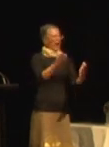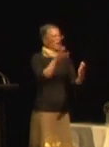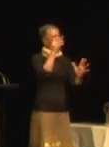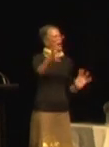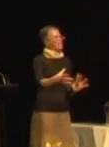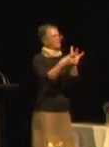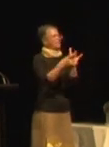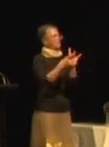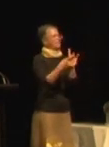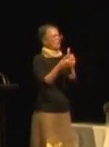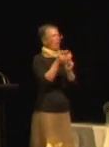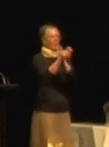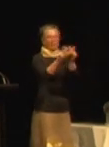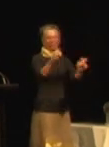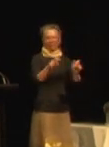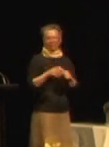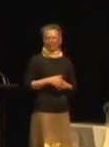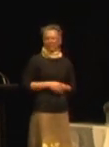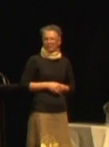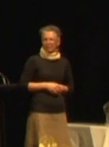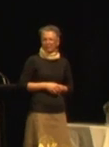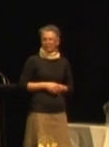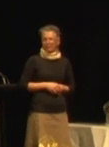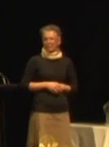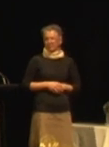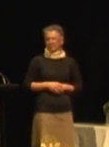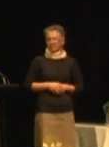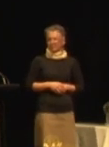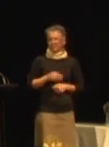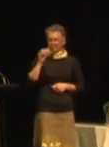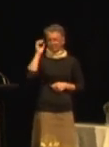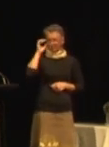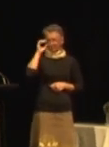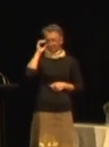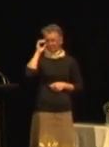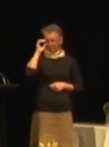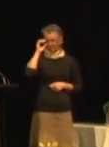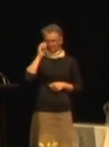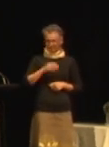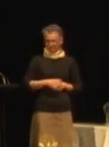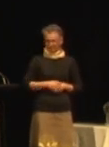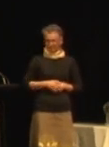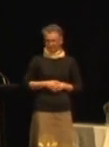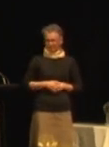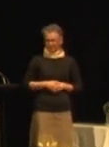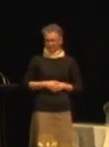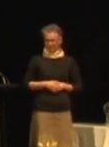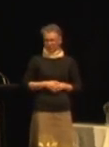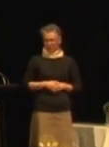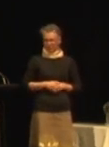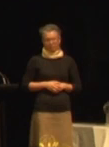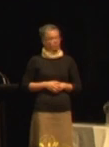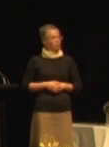people. As is this gem from Ethan Zuckerman at MIT. This is